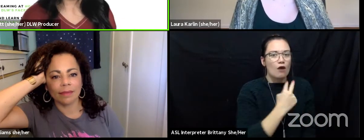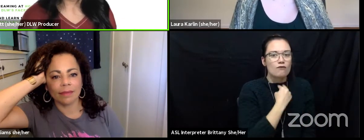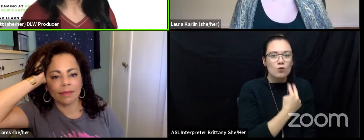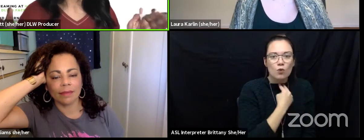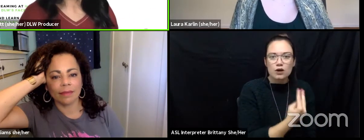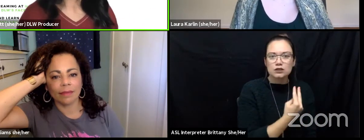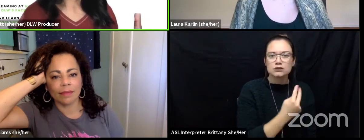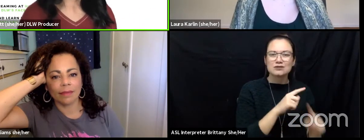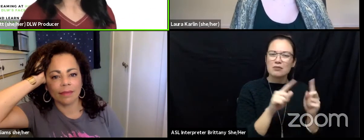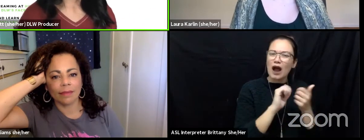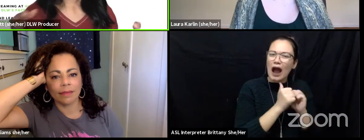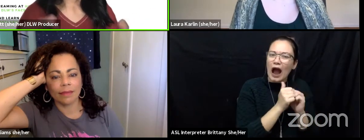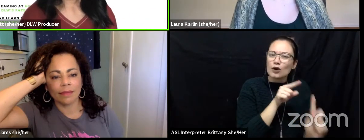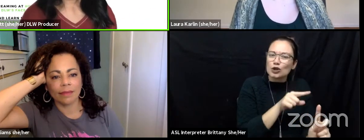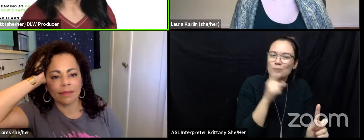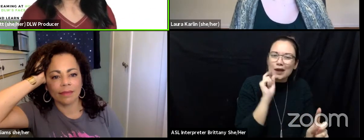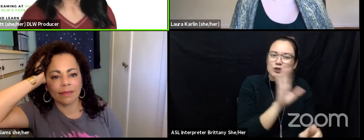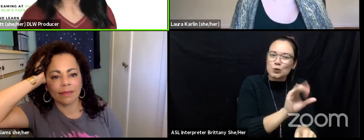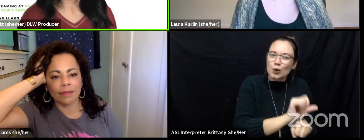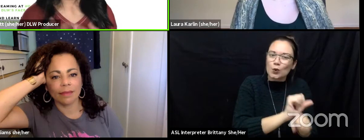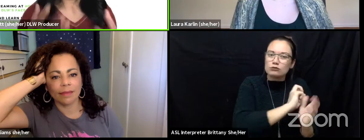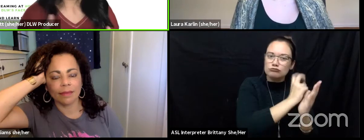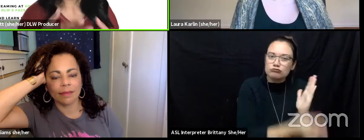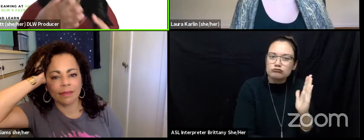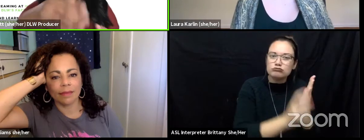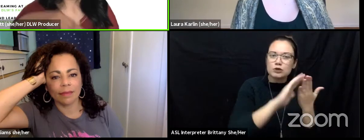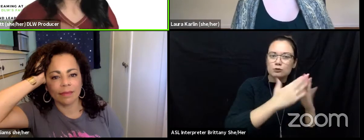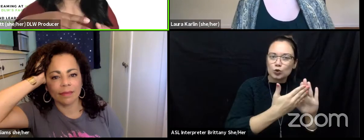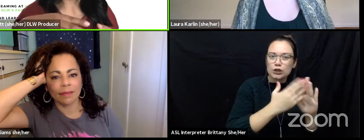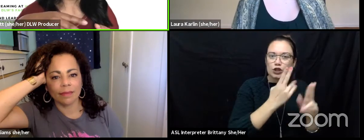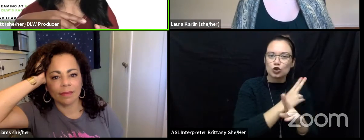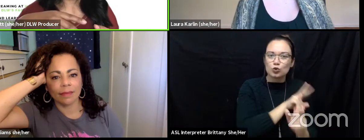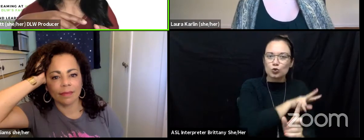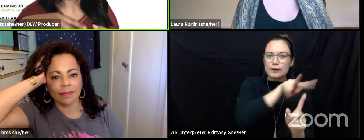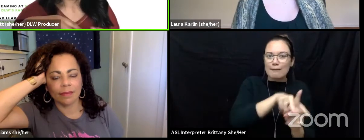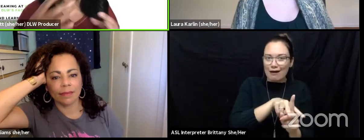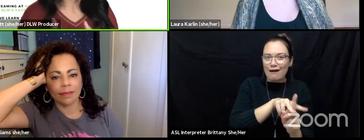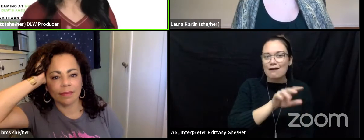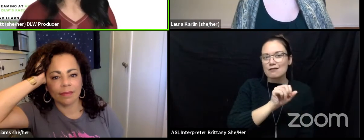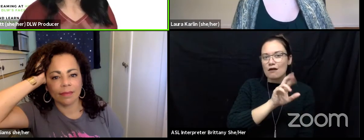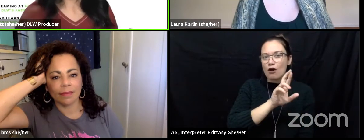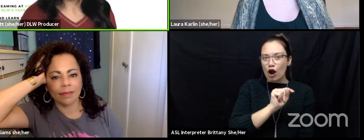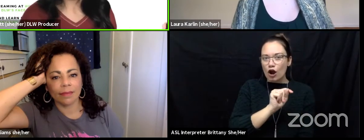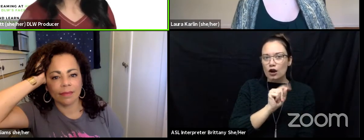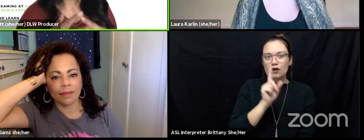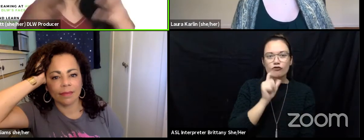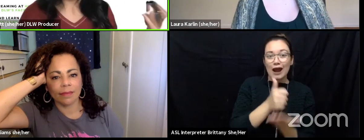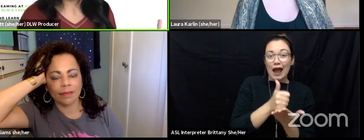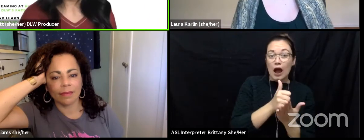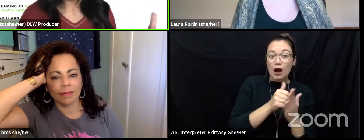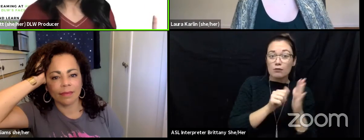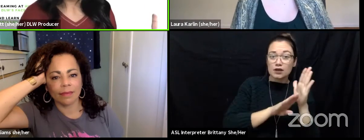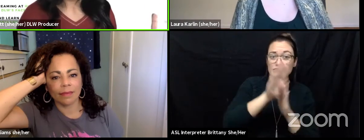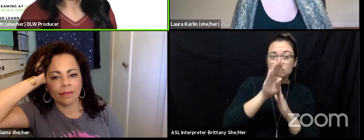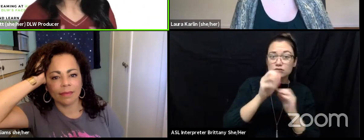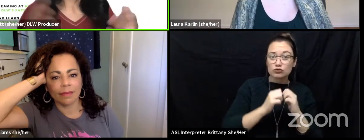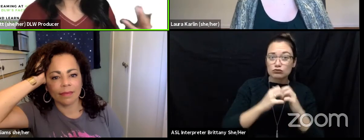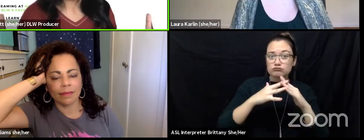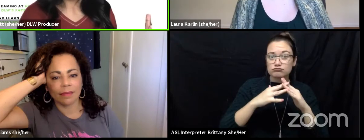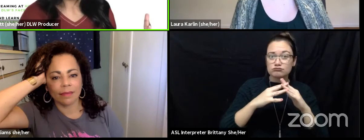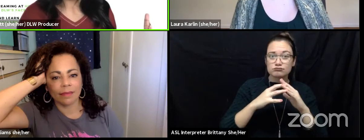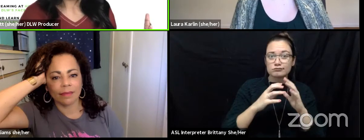you, because the work is so much about diving into a community to bring arts to help grow as a culture